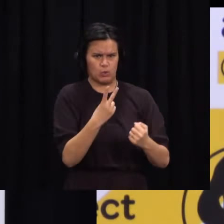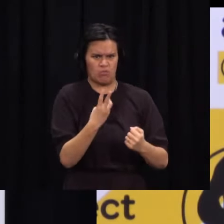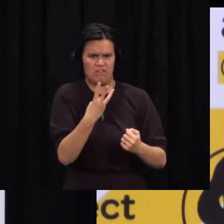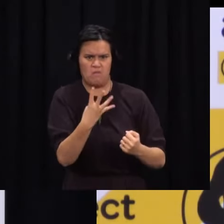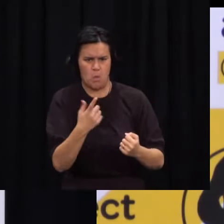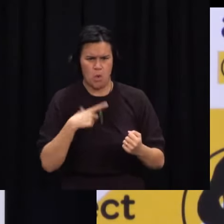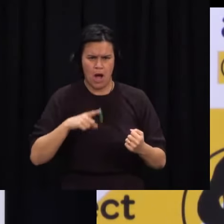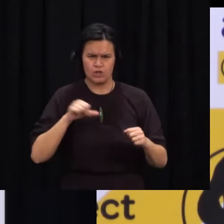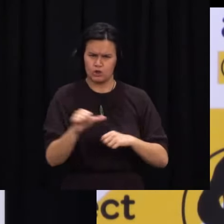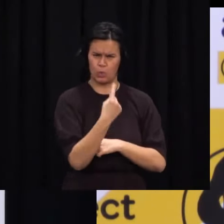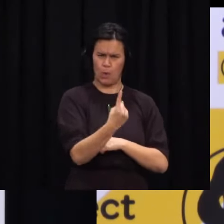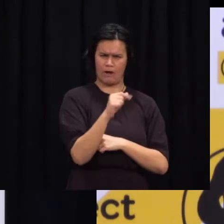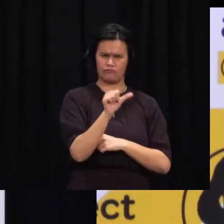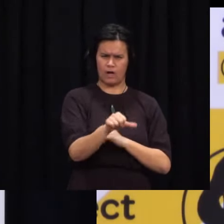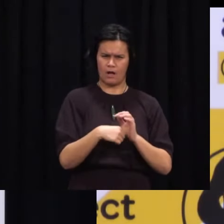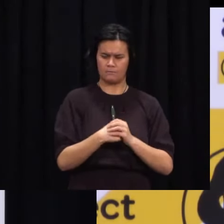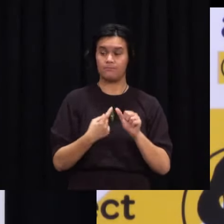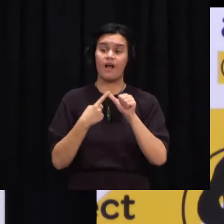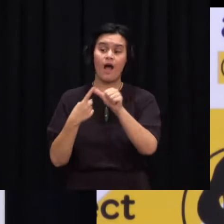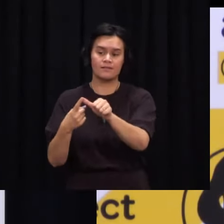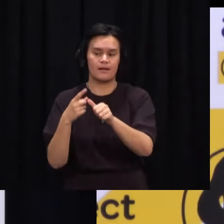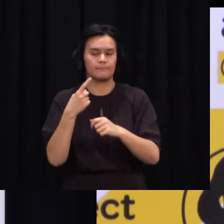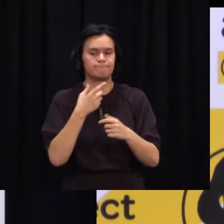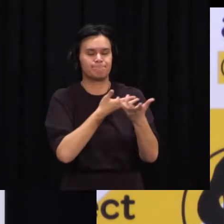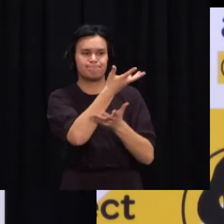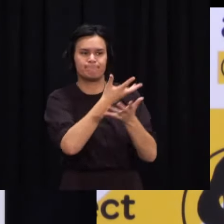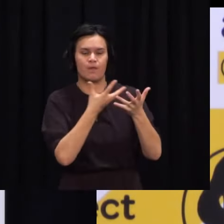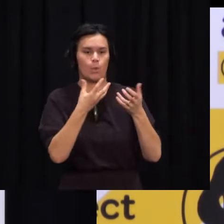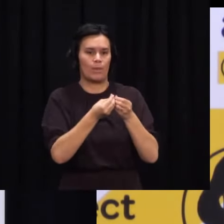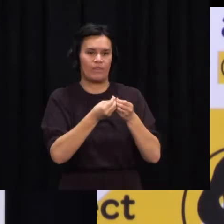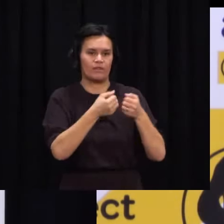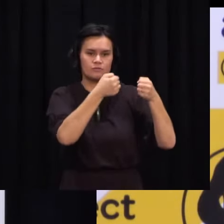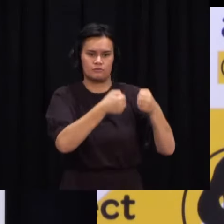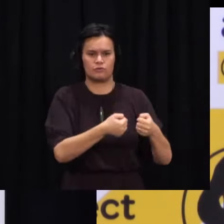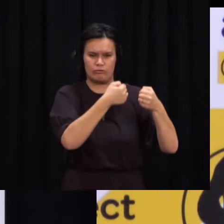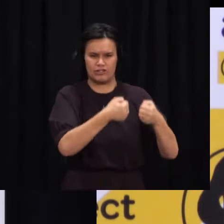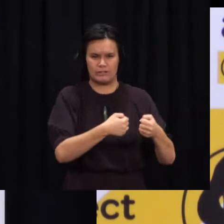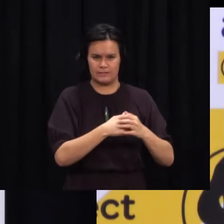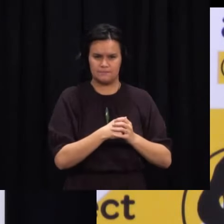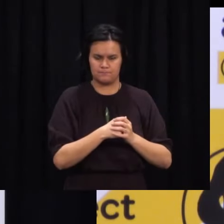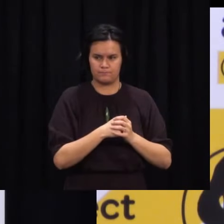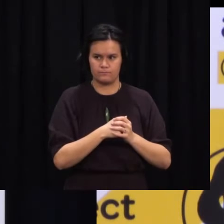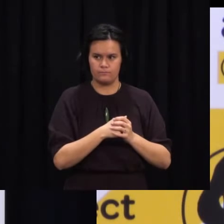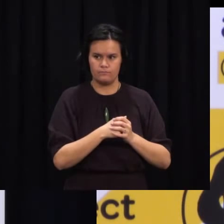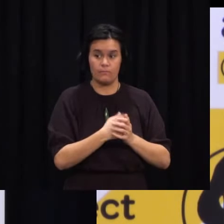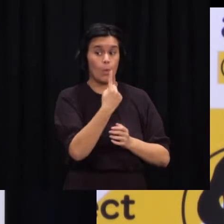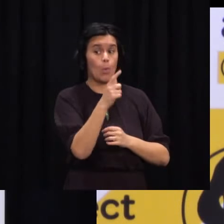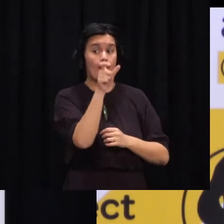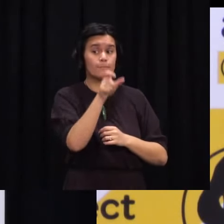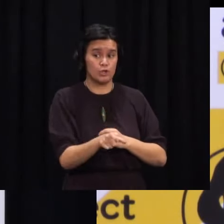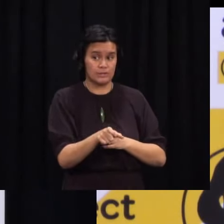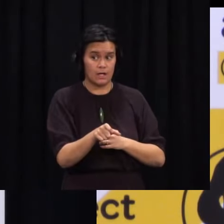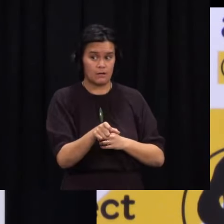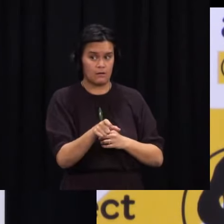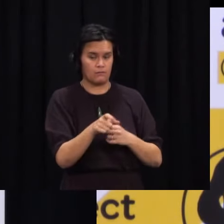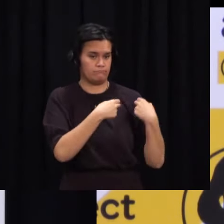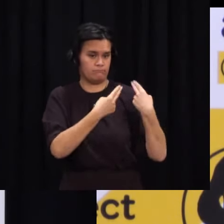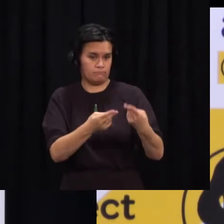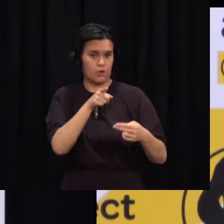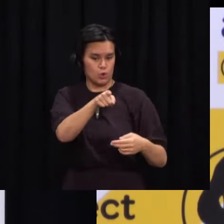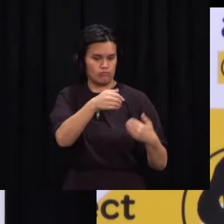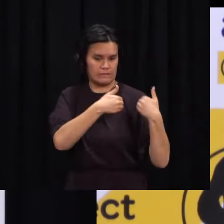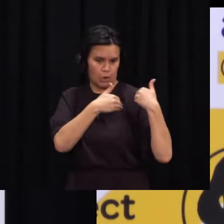working through with corrections on. So there was a specified person who was meant to take them back to their bail address, so we're just working